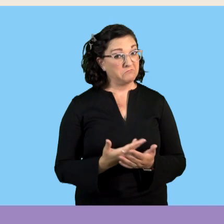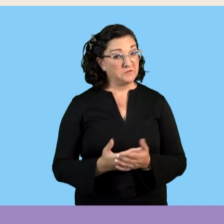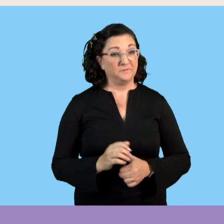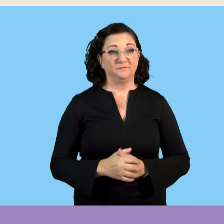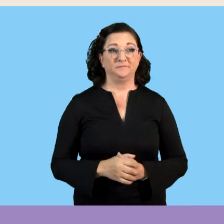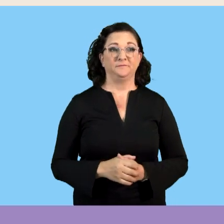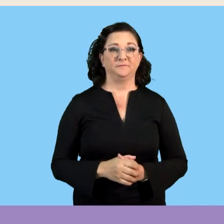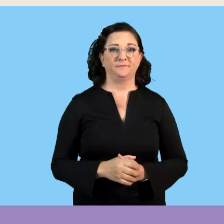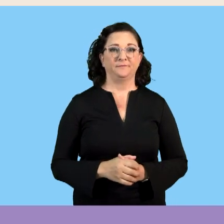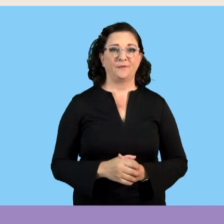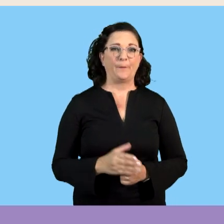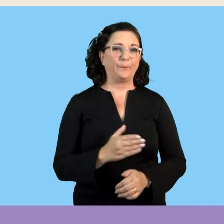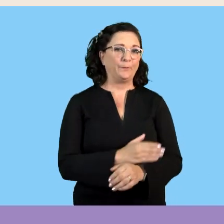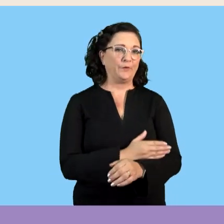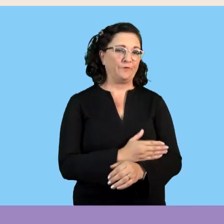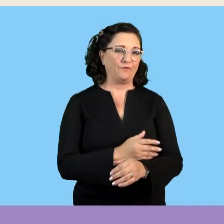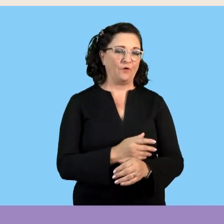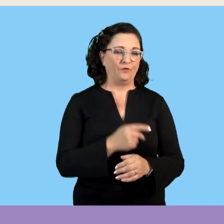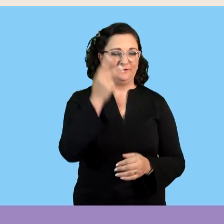Let's look at pre-knowledge practice.